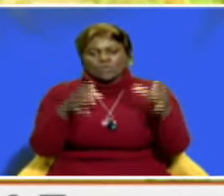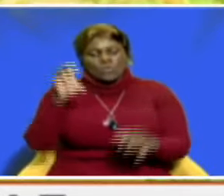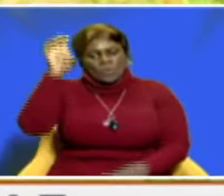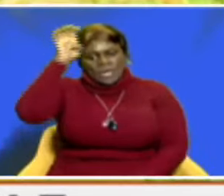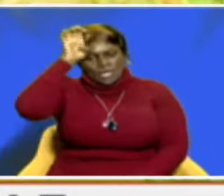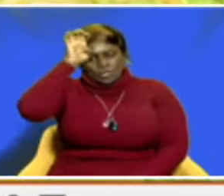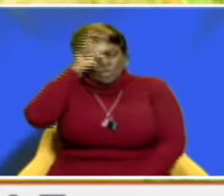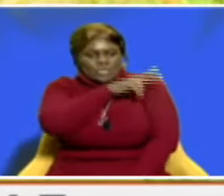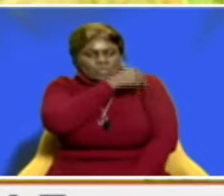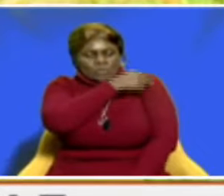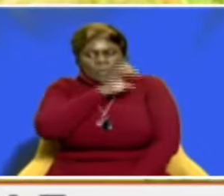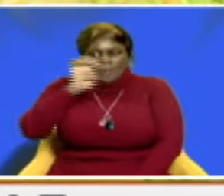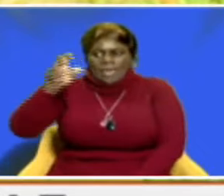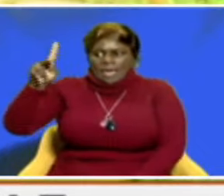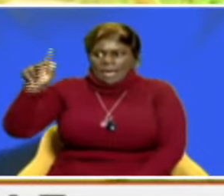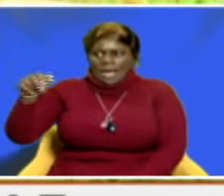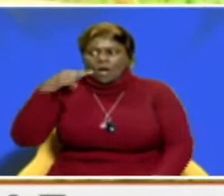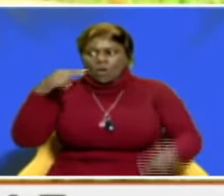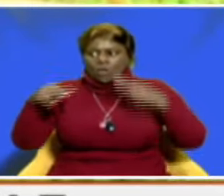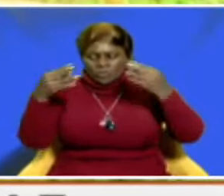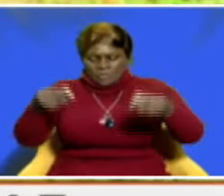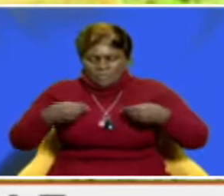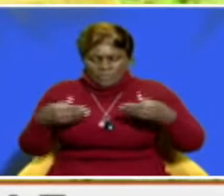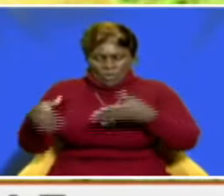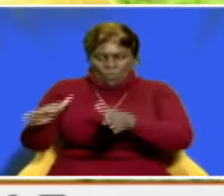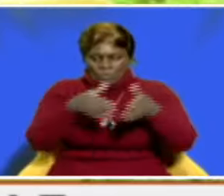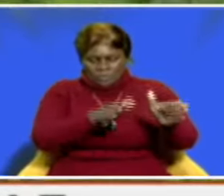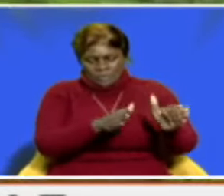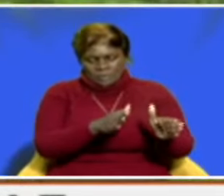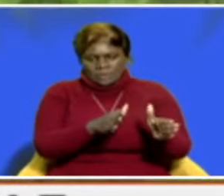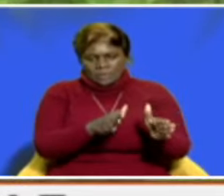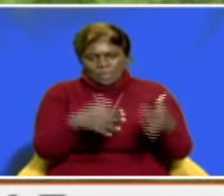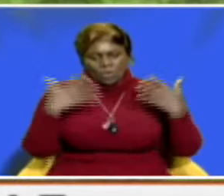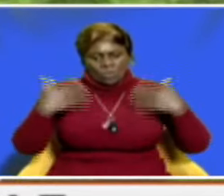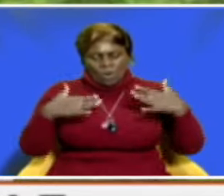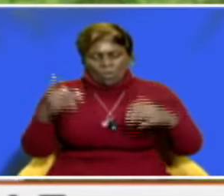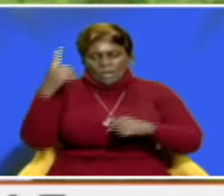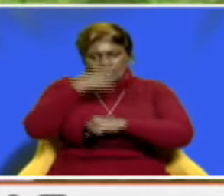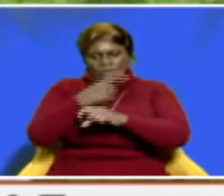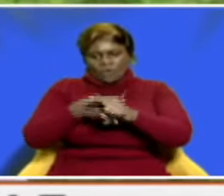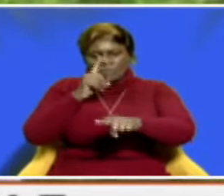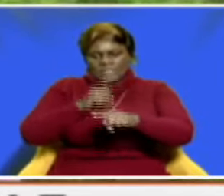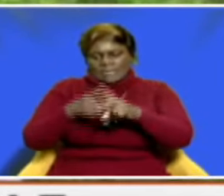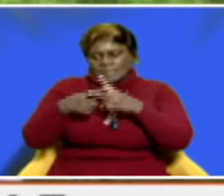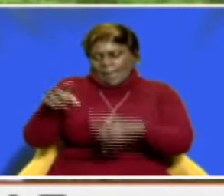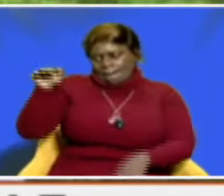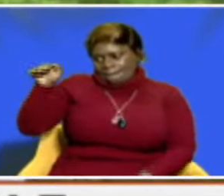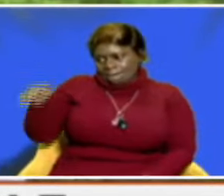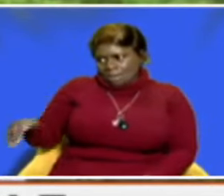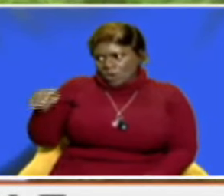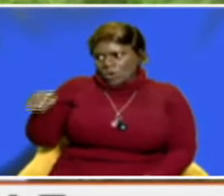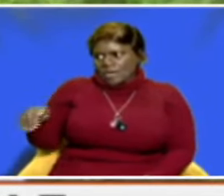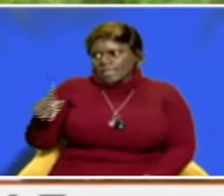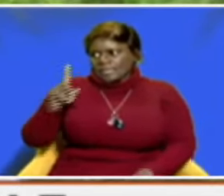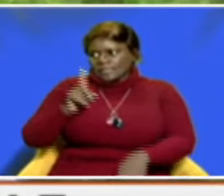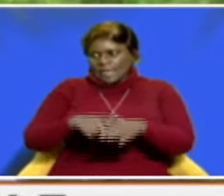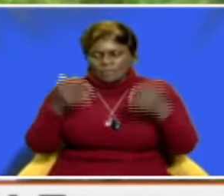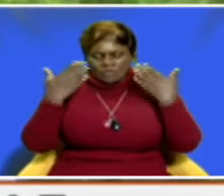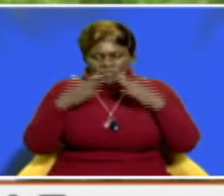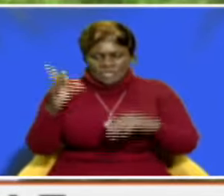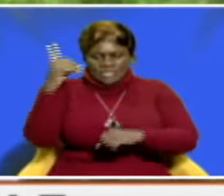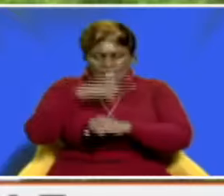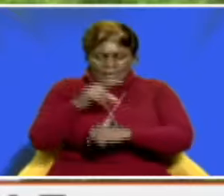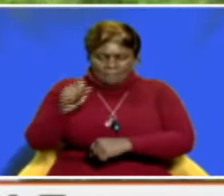Eldoret Hospital, Eka Hotel, for giving us this opportunity. We've had a wonderful day since we started in the morning. And as we wind up the